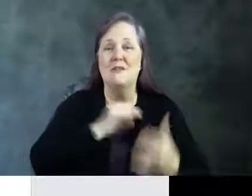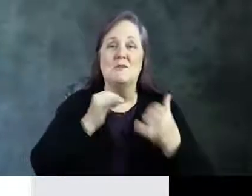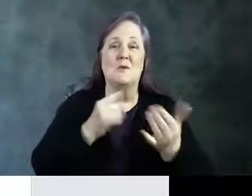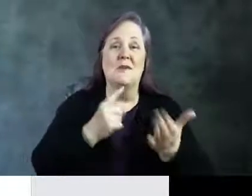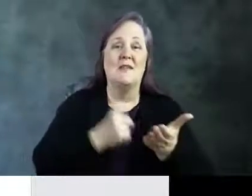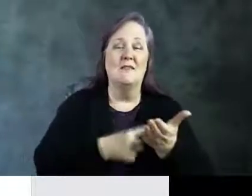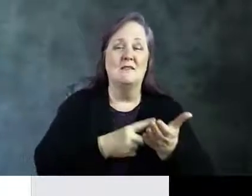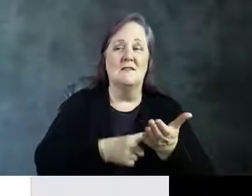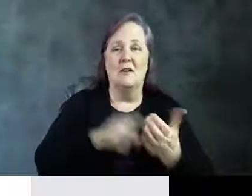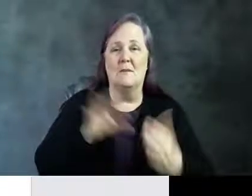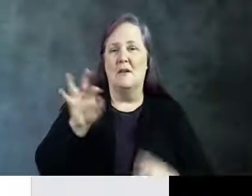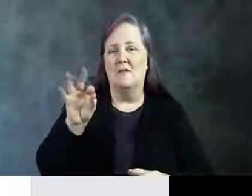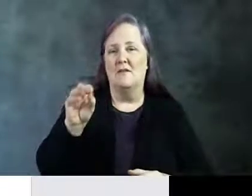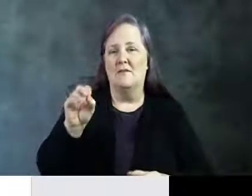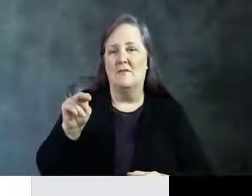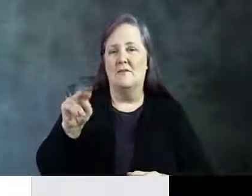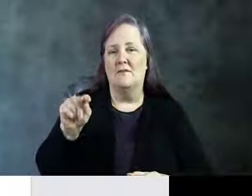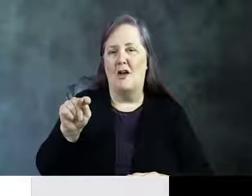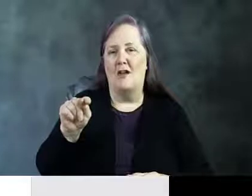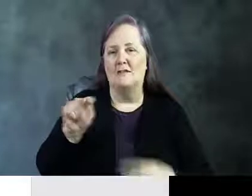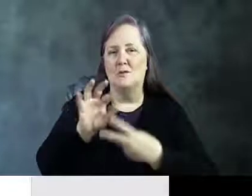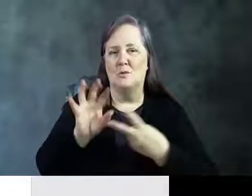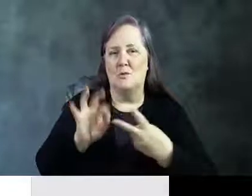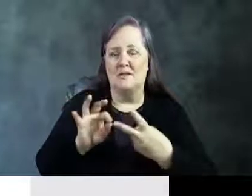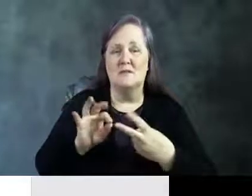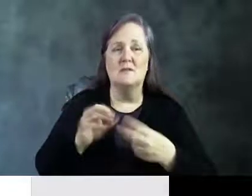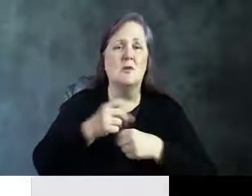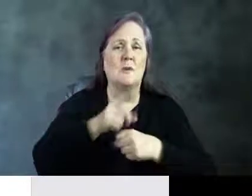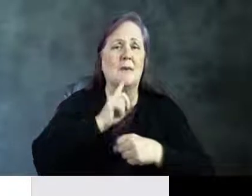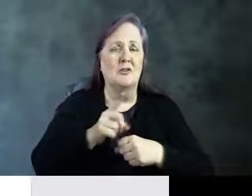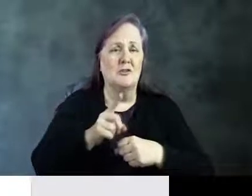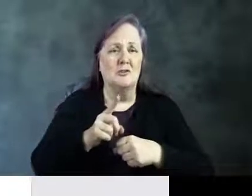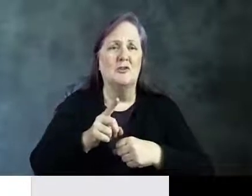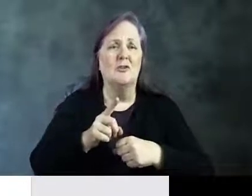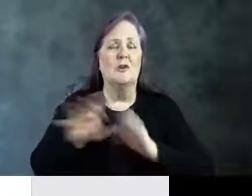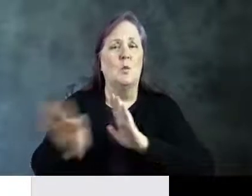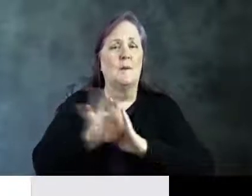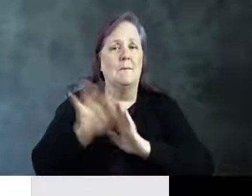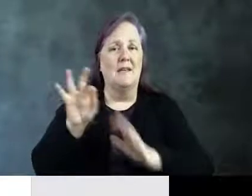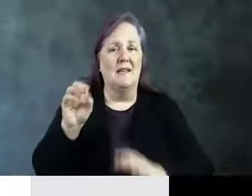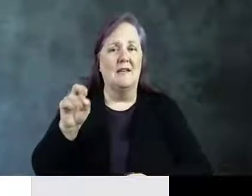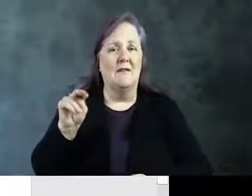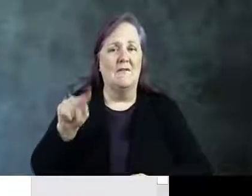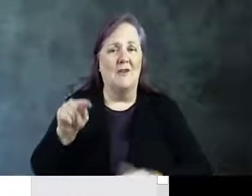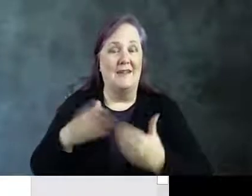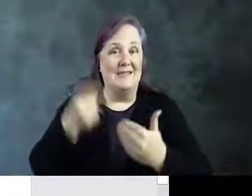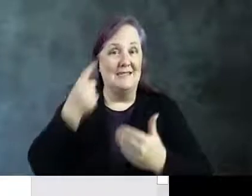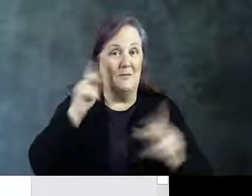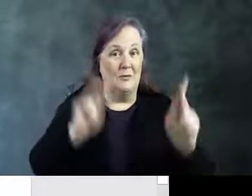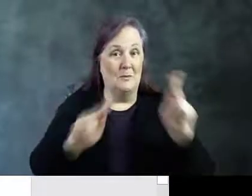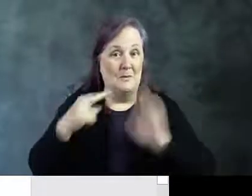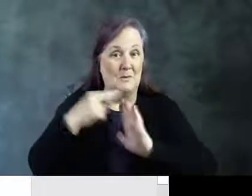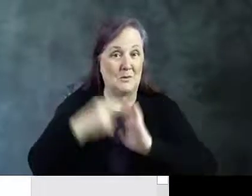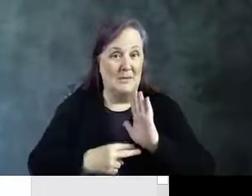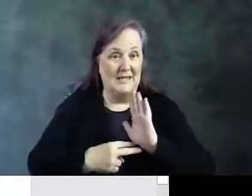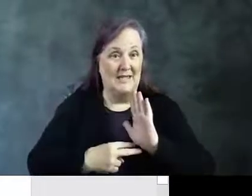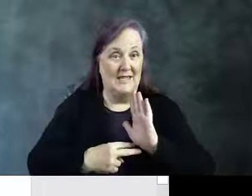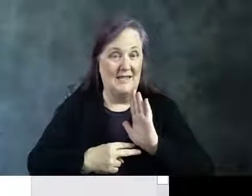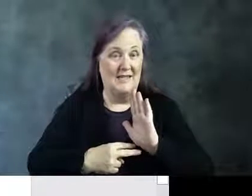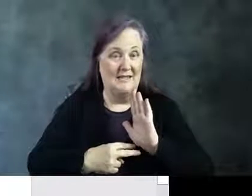about font choice. So we want to make sure we're picking a font that is easy for folks to read.